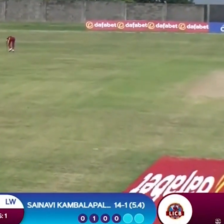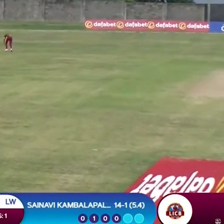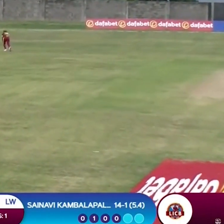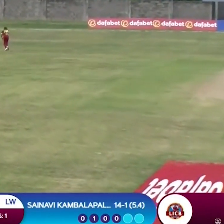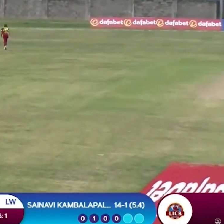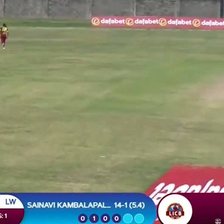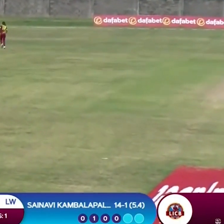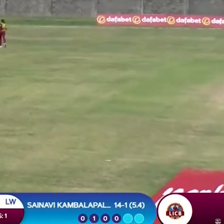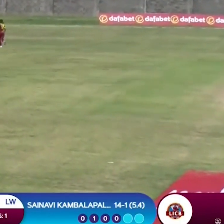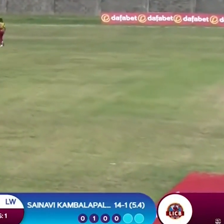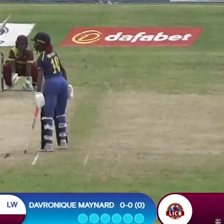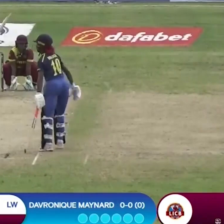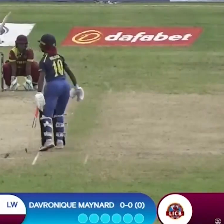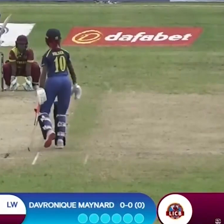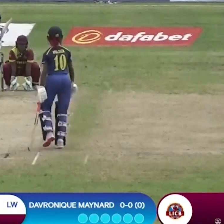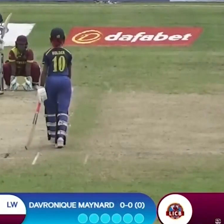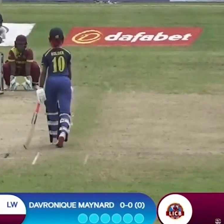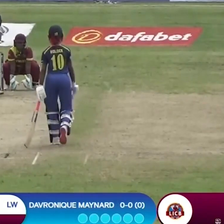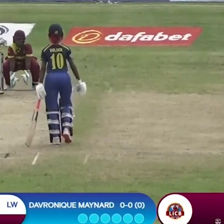it away for 4.